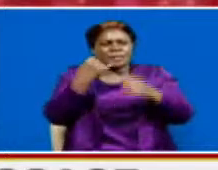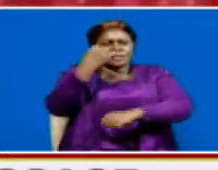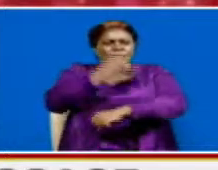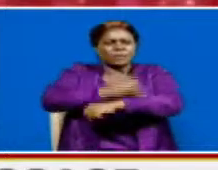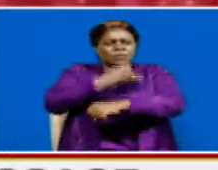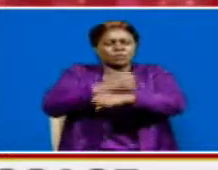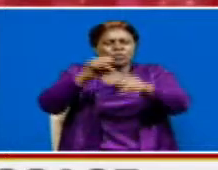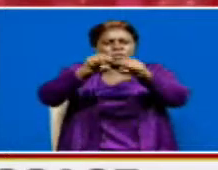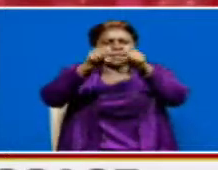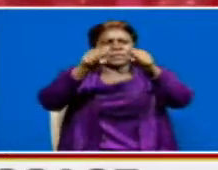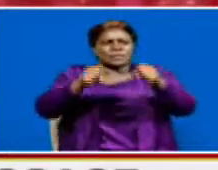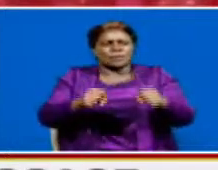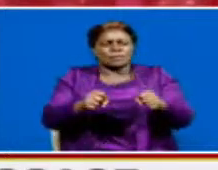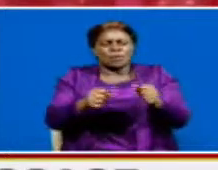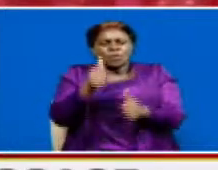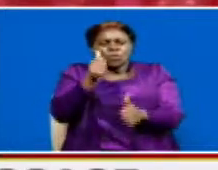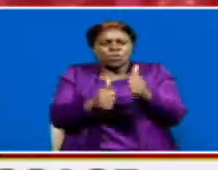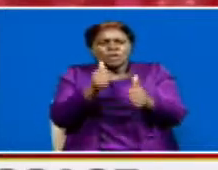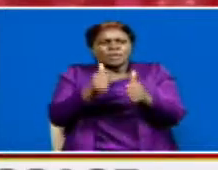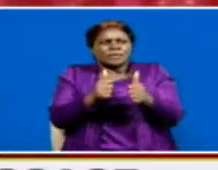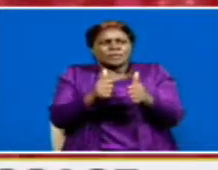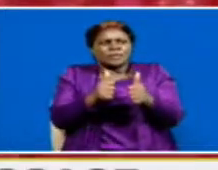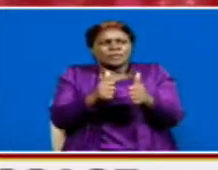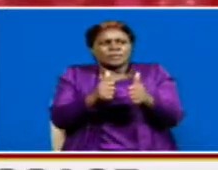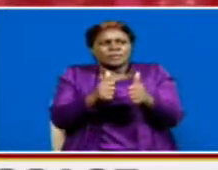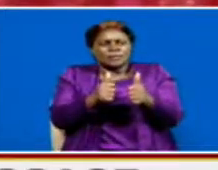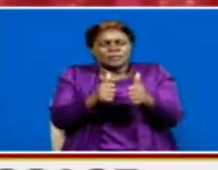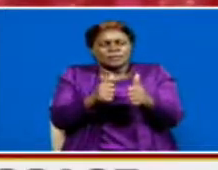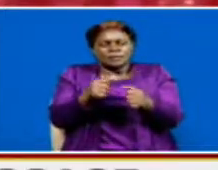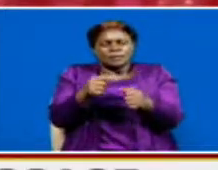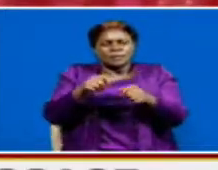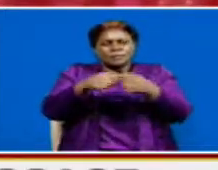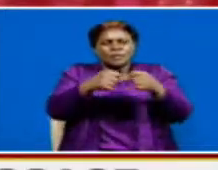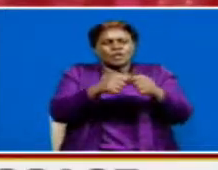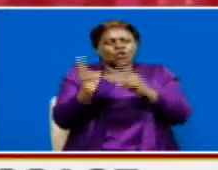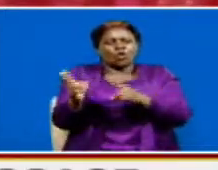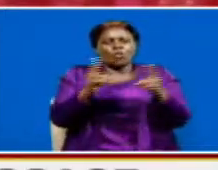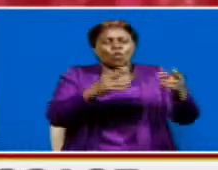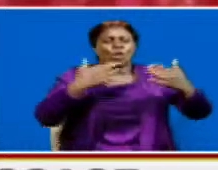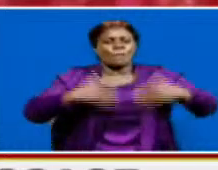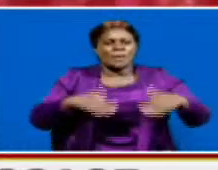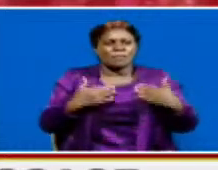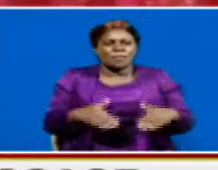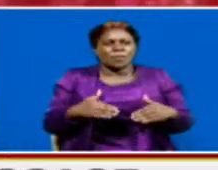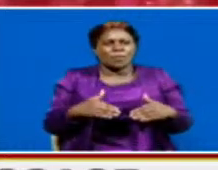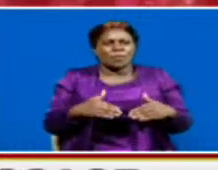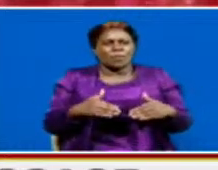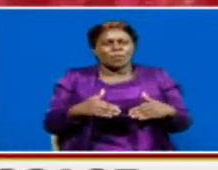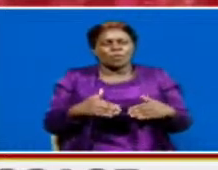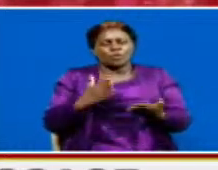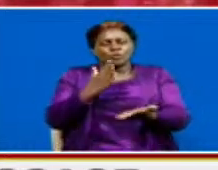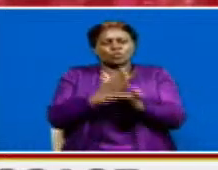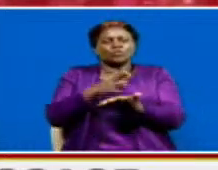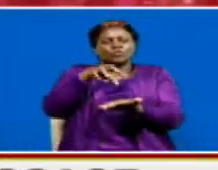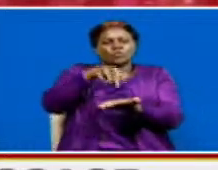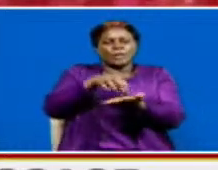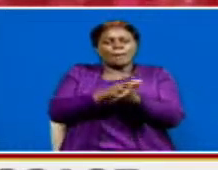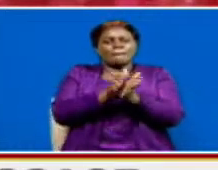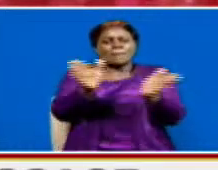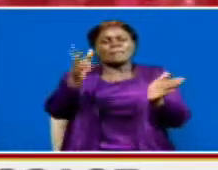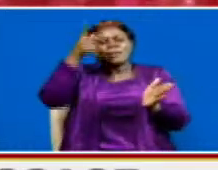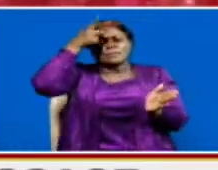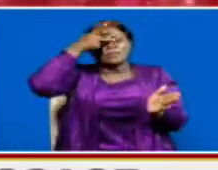institutional system in which the disenfranchisement of ordinary people is the yardstick of public